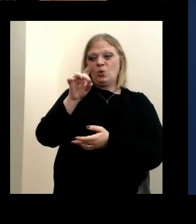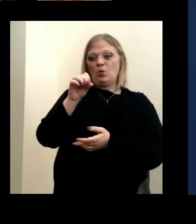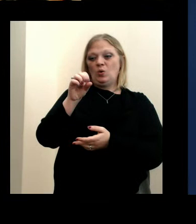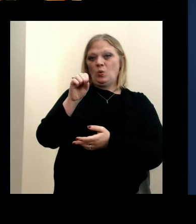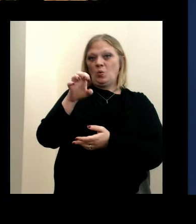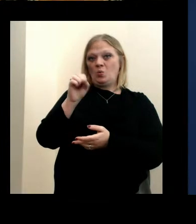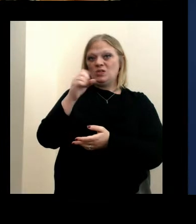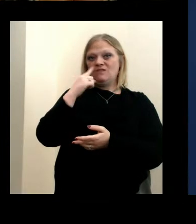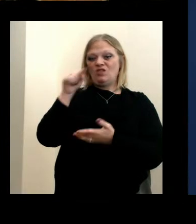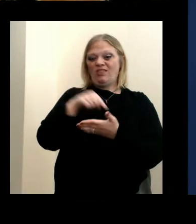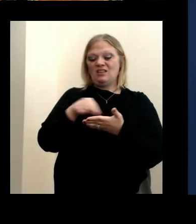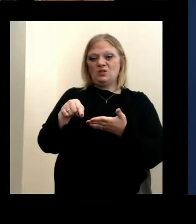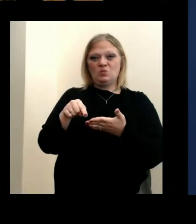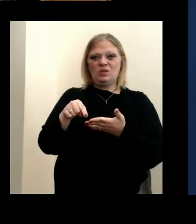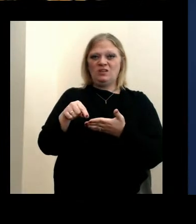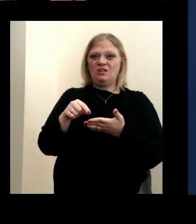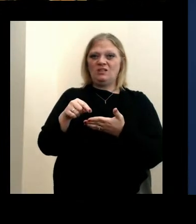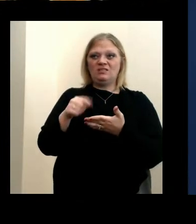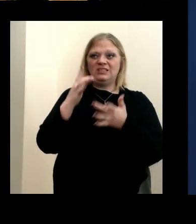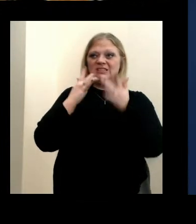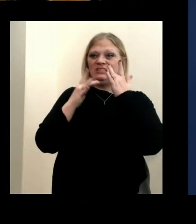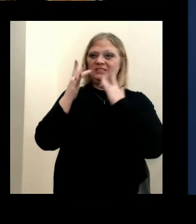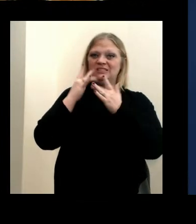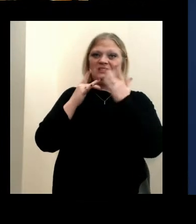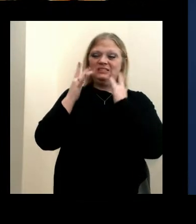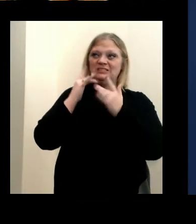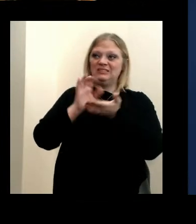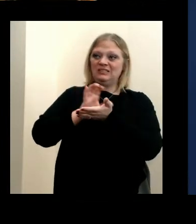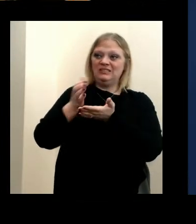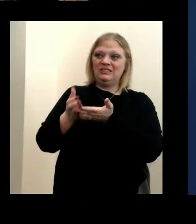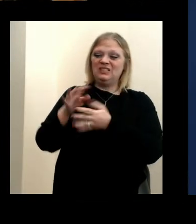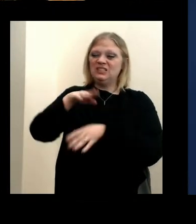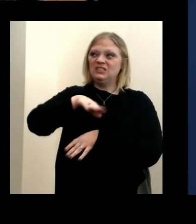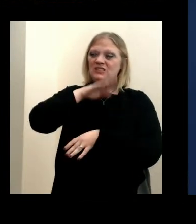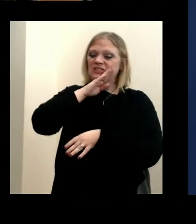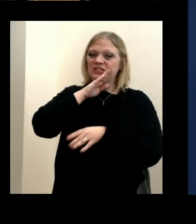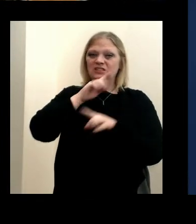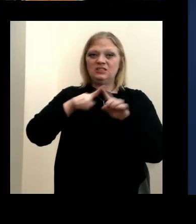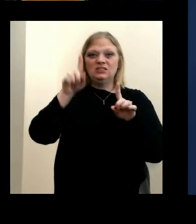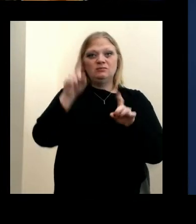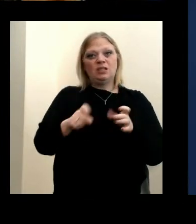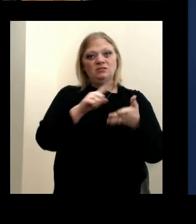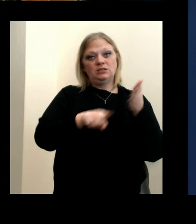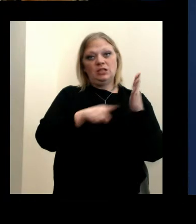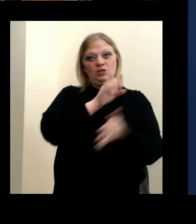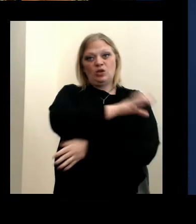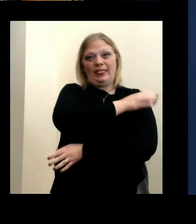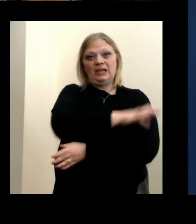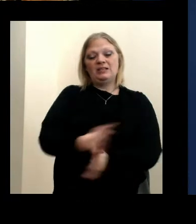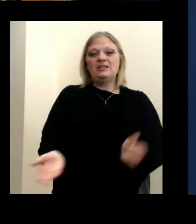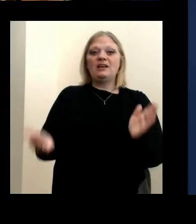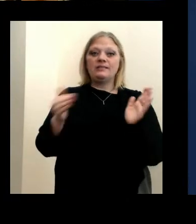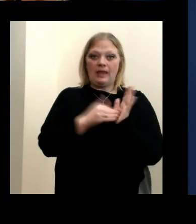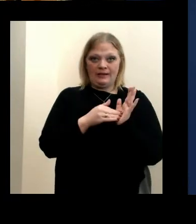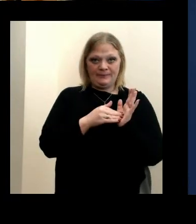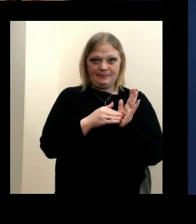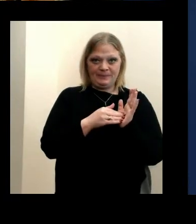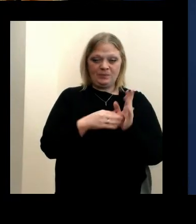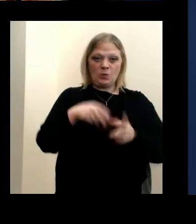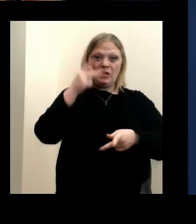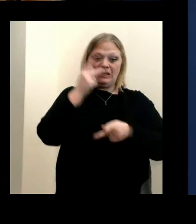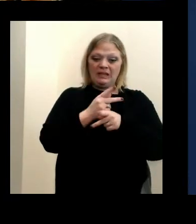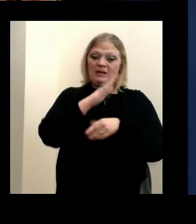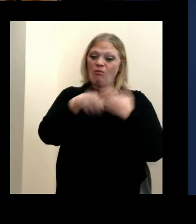we're very frustrated, but again, we are going to have to cancel more of our clinics. So we are keeping all the clinics